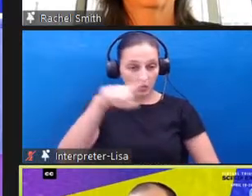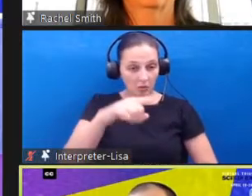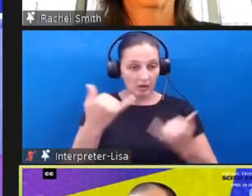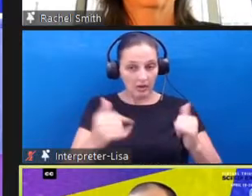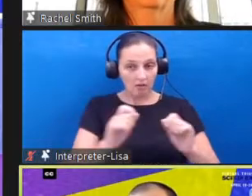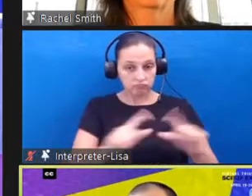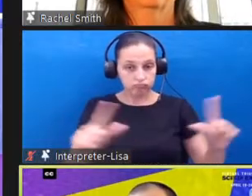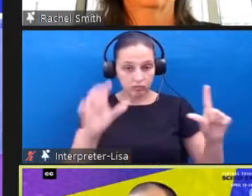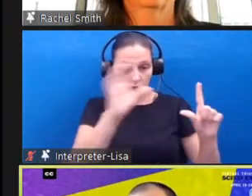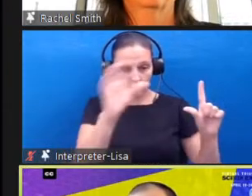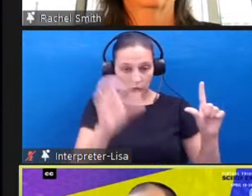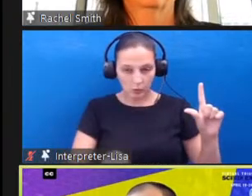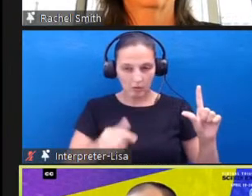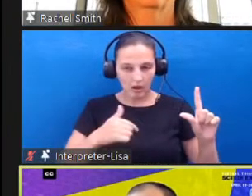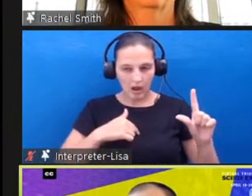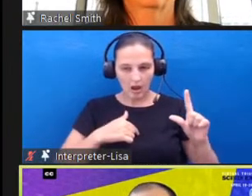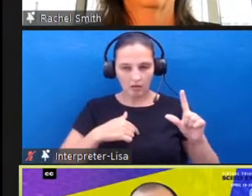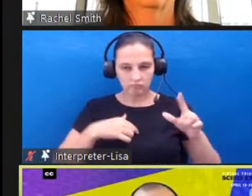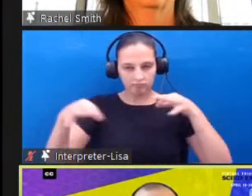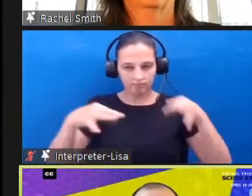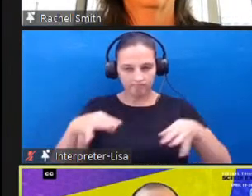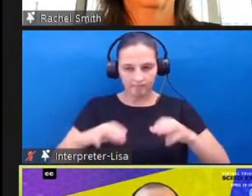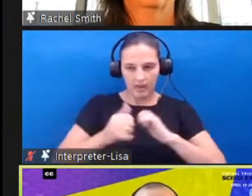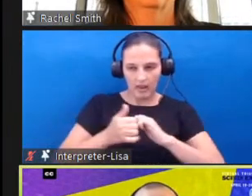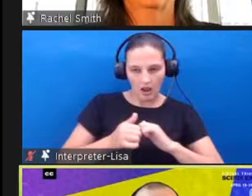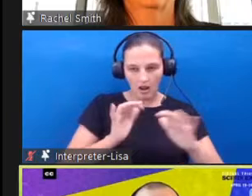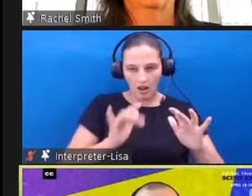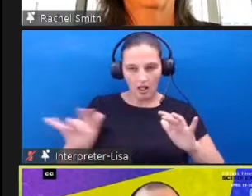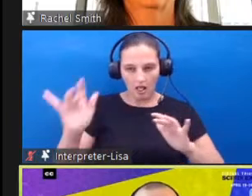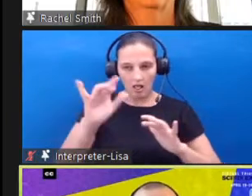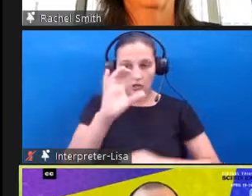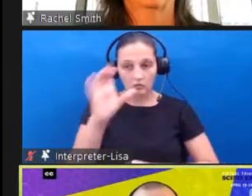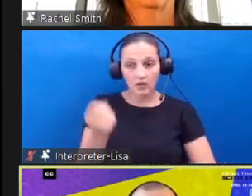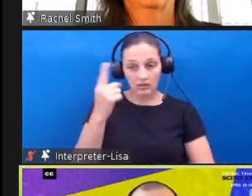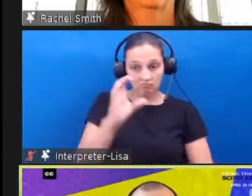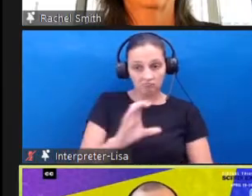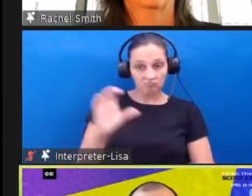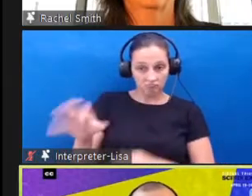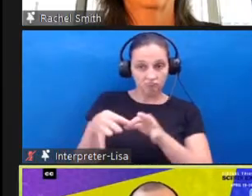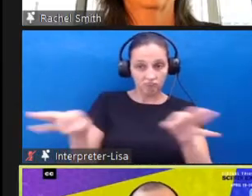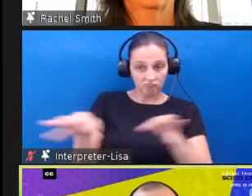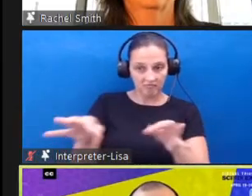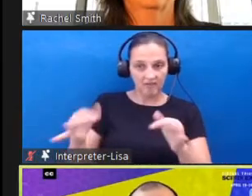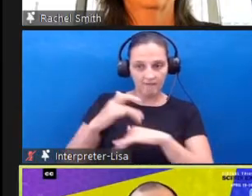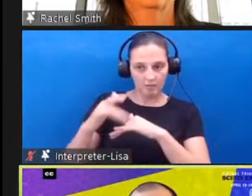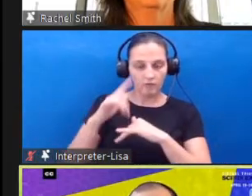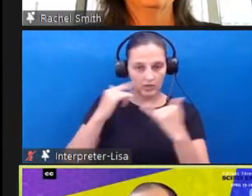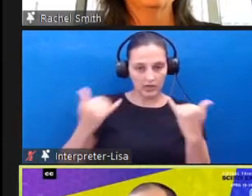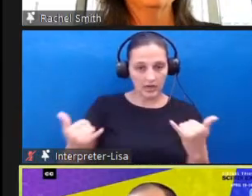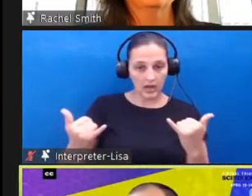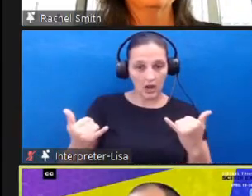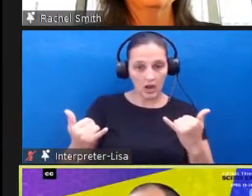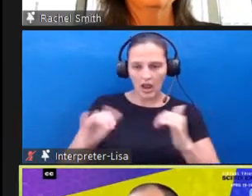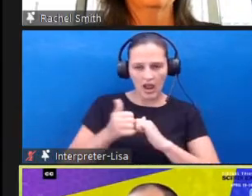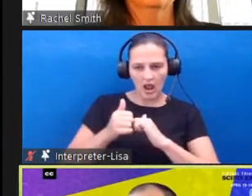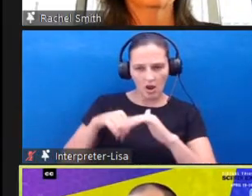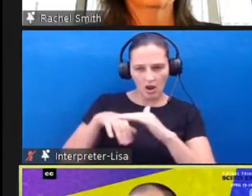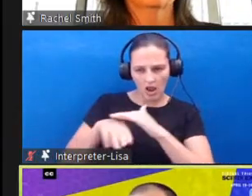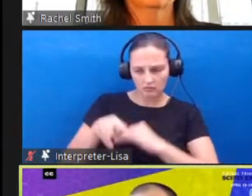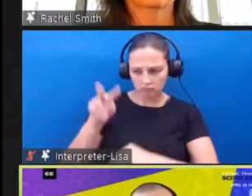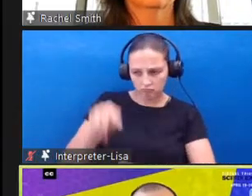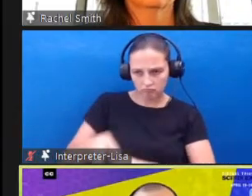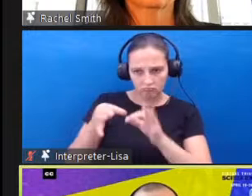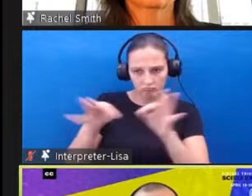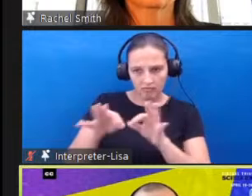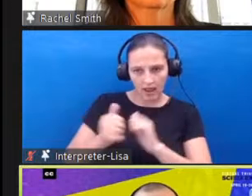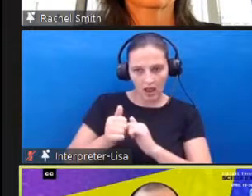Zoom, I just want to go over a quick tutorial first. Closed captionings are available during today's program. To access those, all you have to do